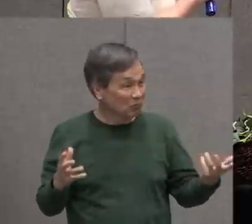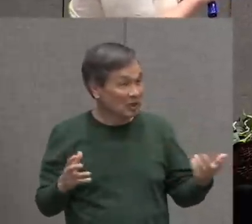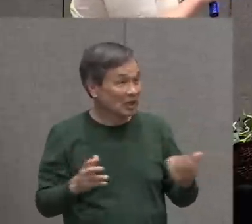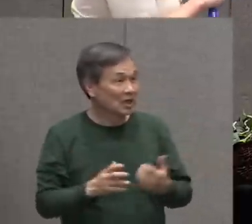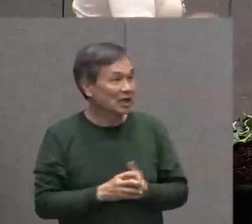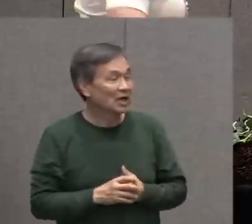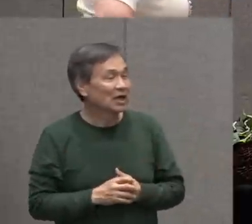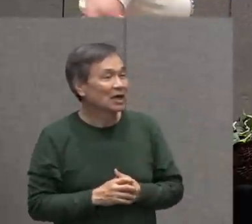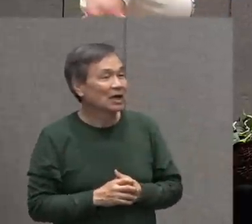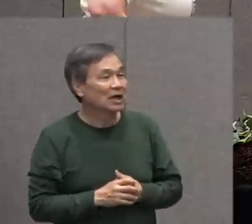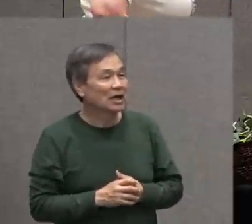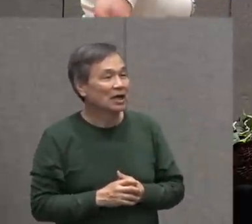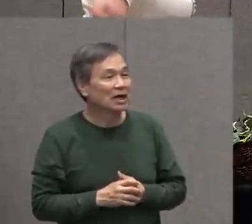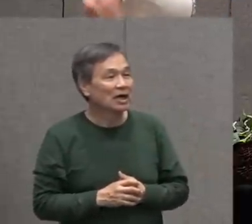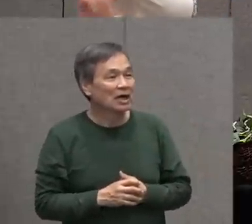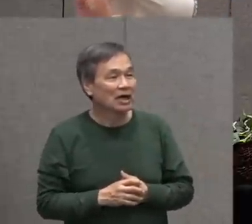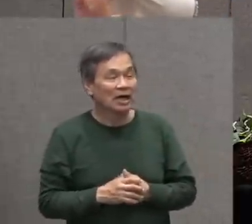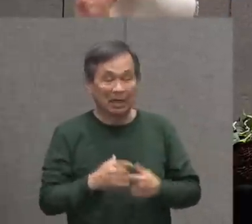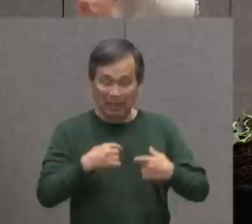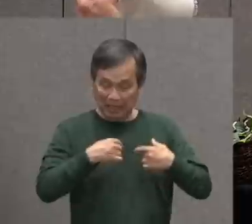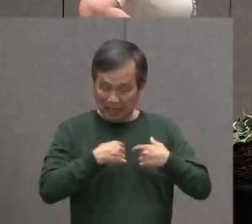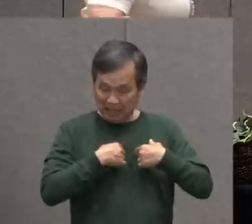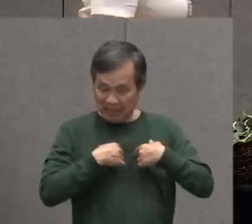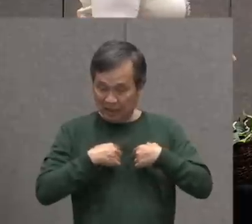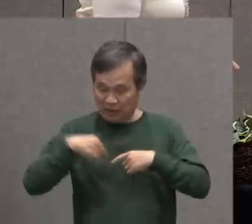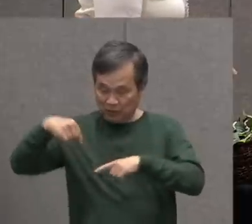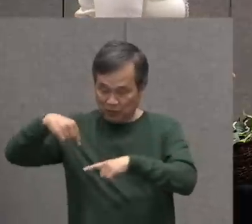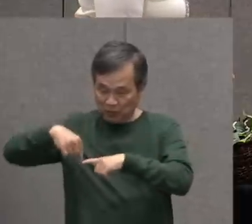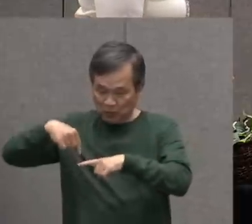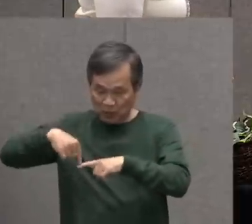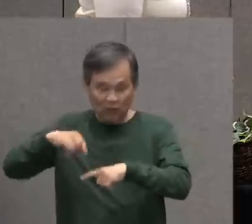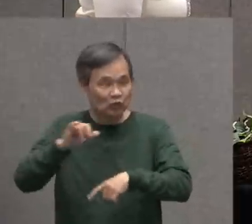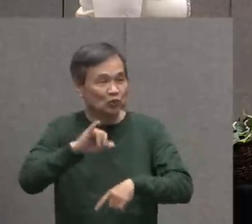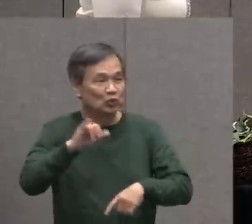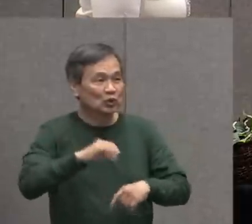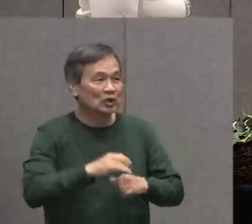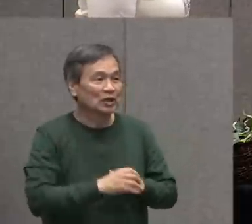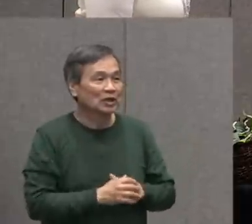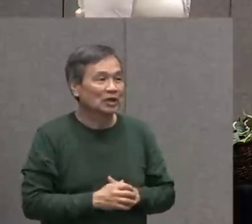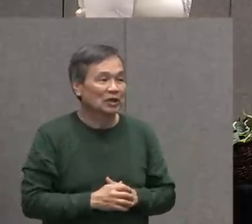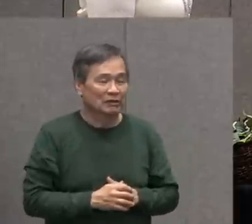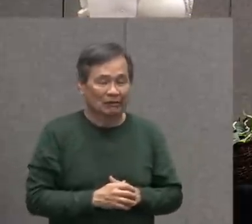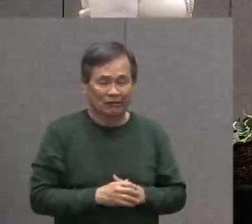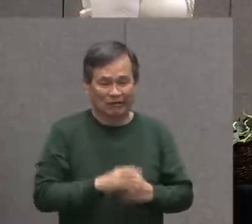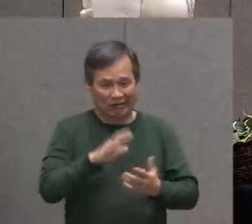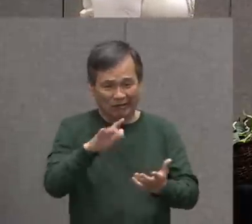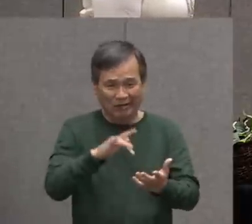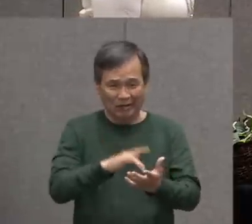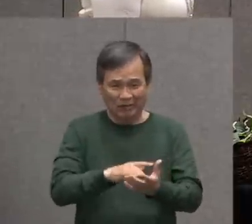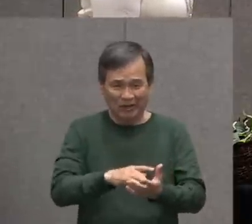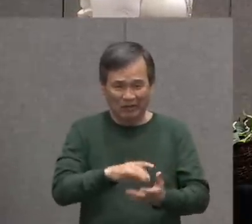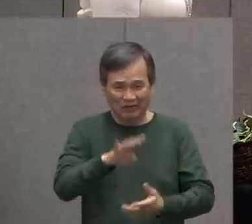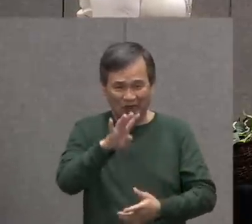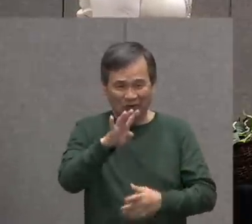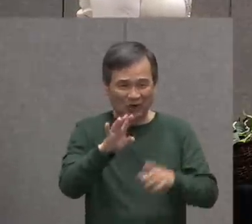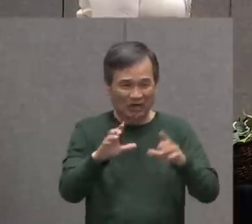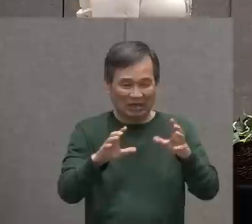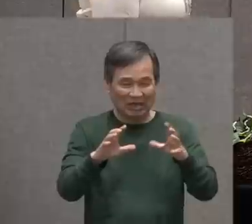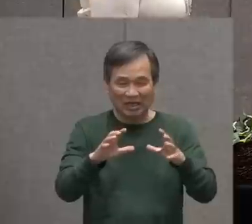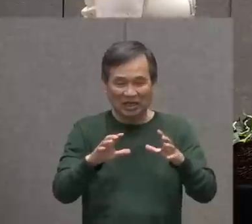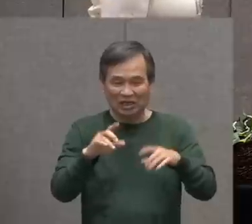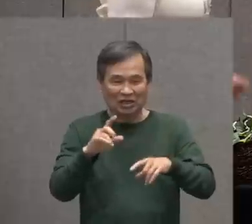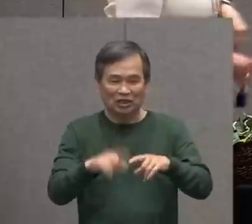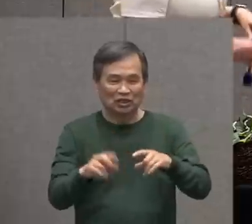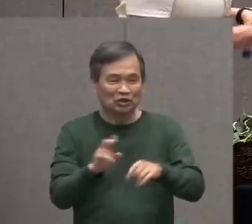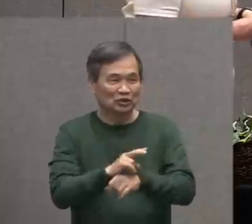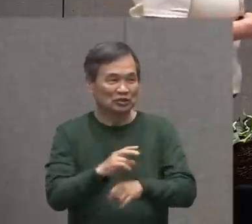I am going to start in the corner also. That seems like a good idea because if I just chunk out a big 4x4 in the middle, we might not be able